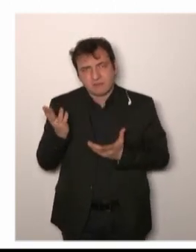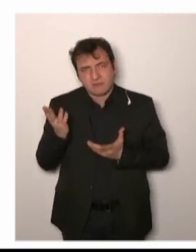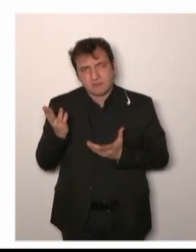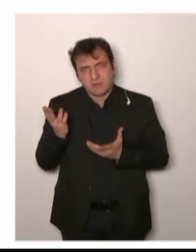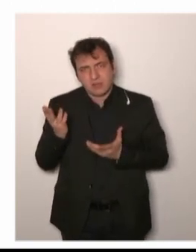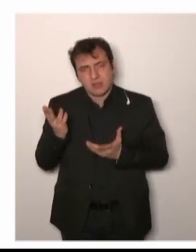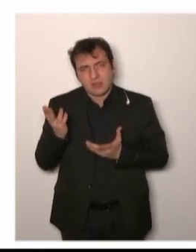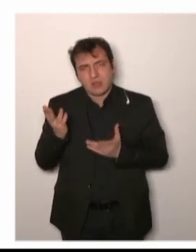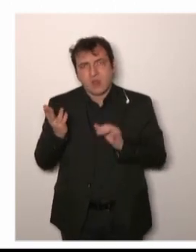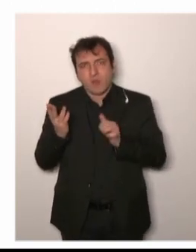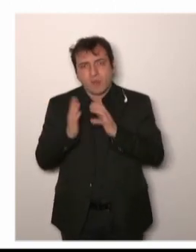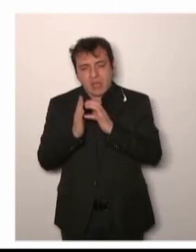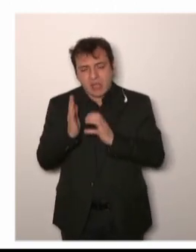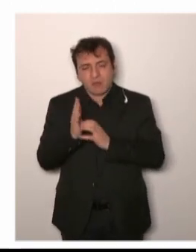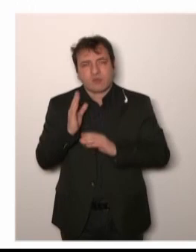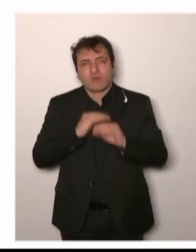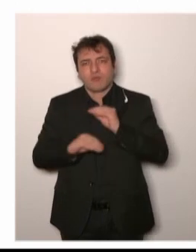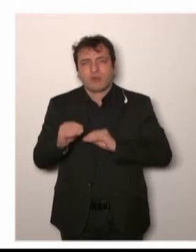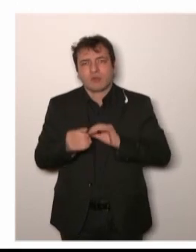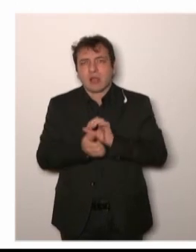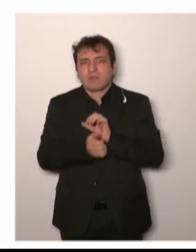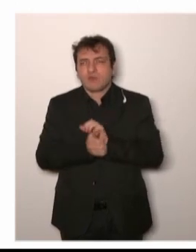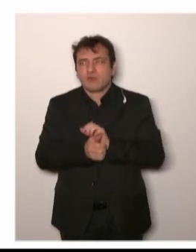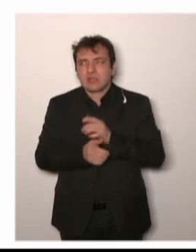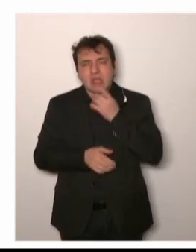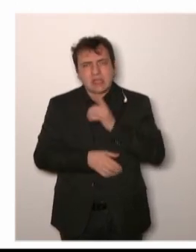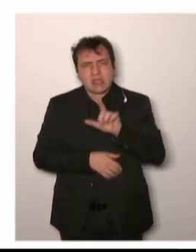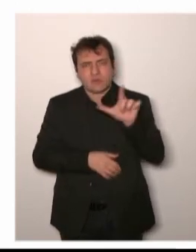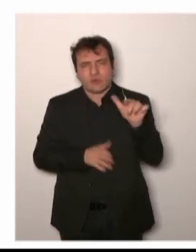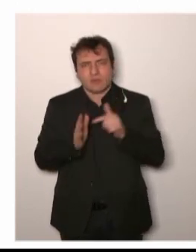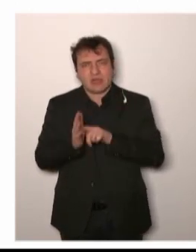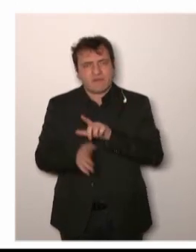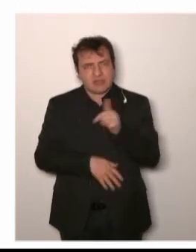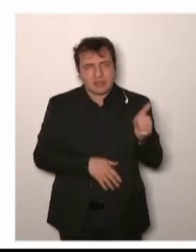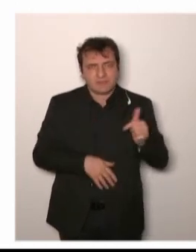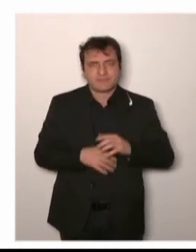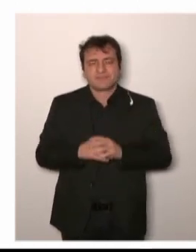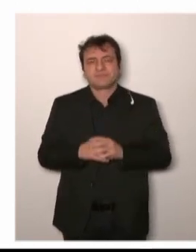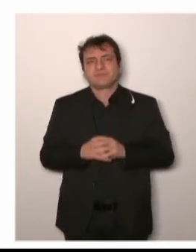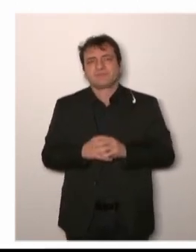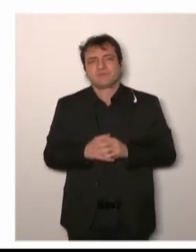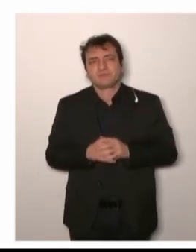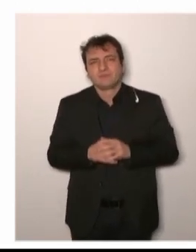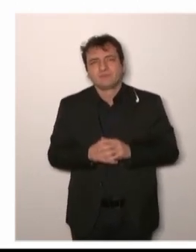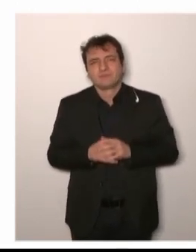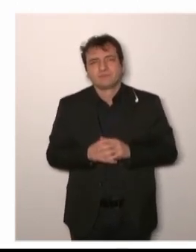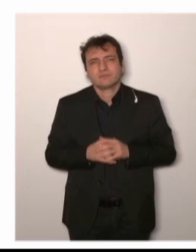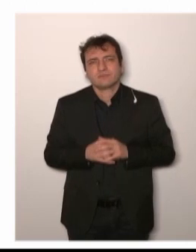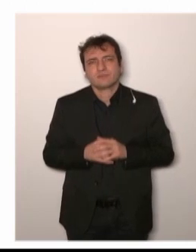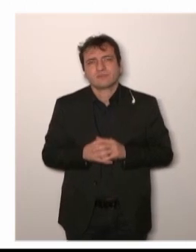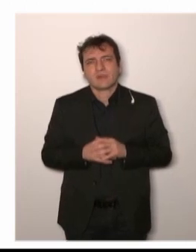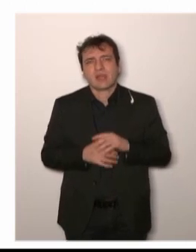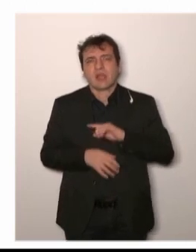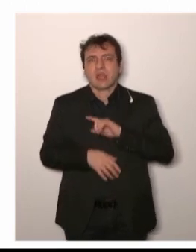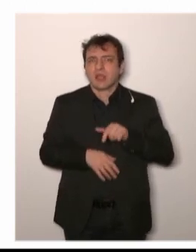this program in December, last December, and there we had 3 research actions to support the Mission on